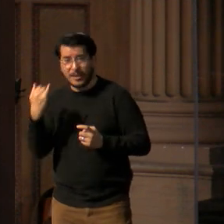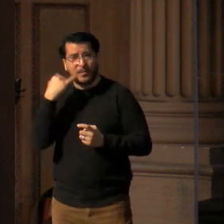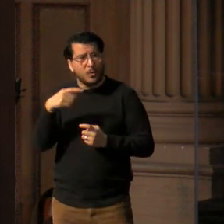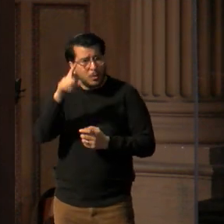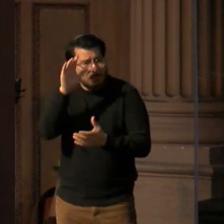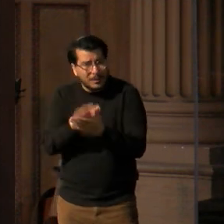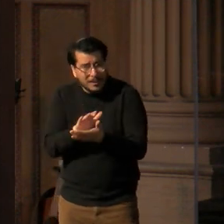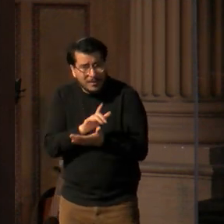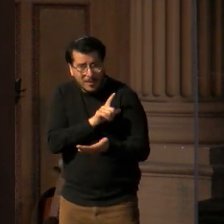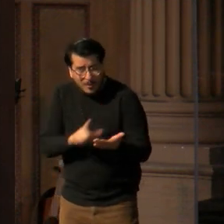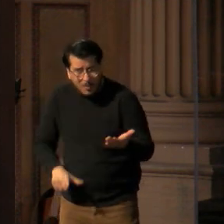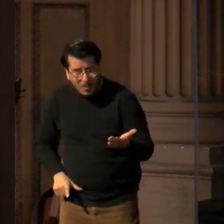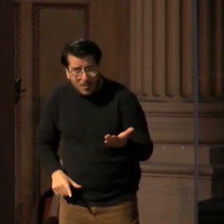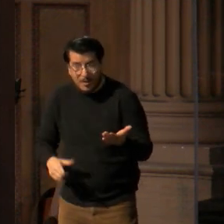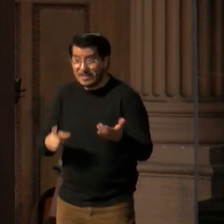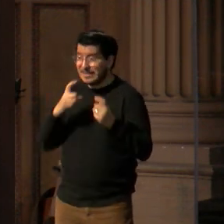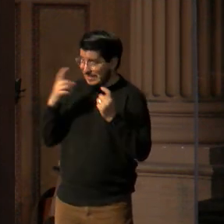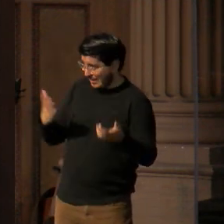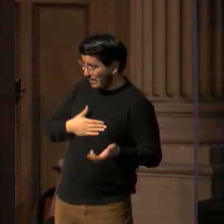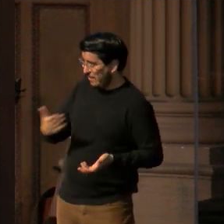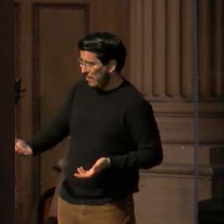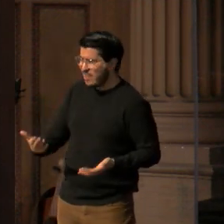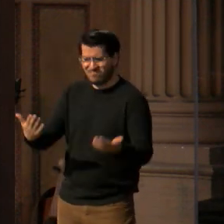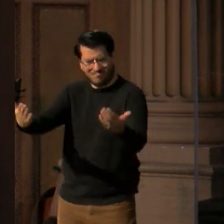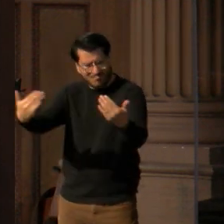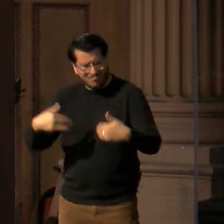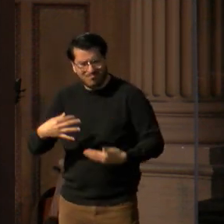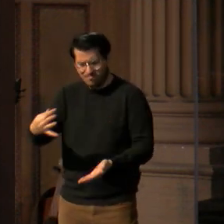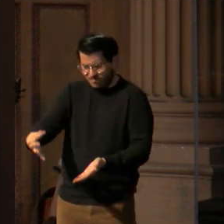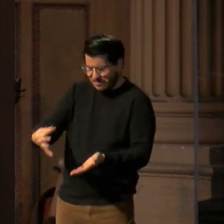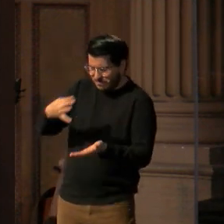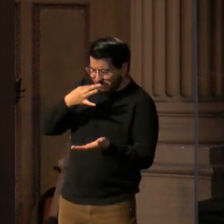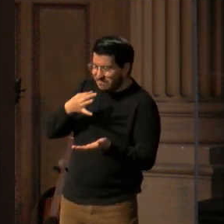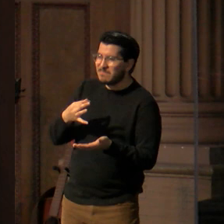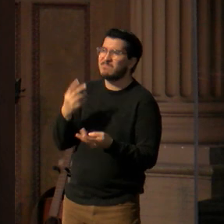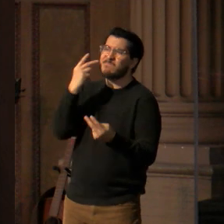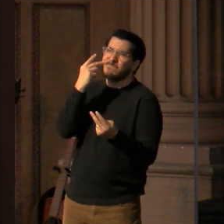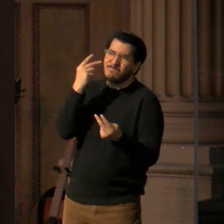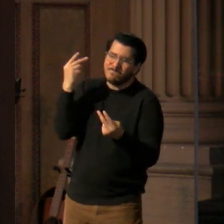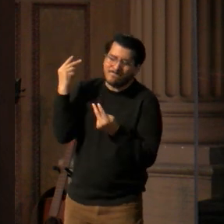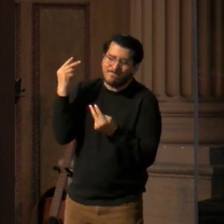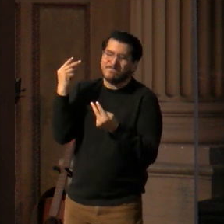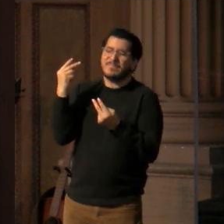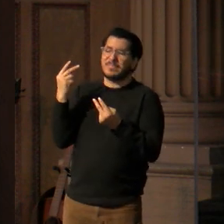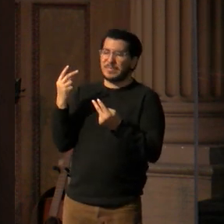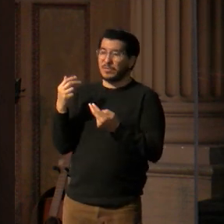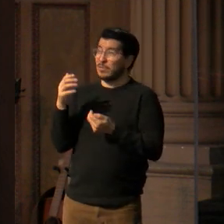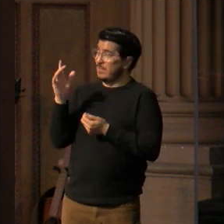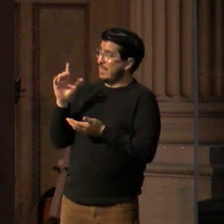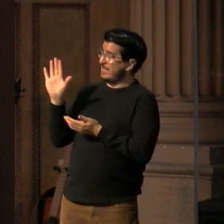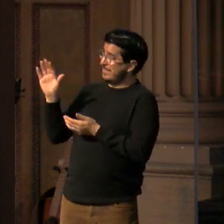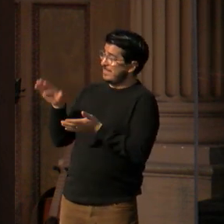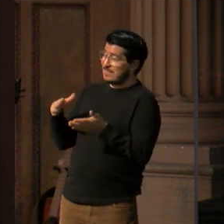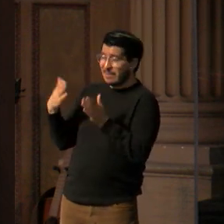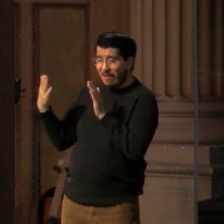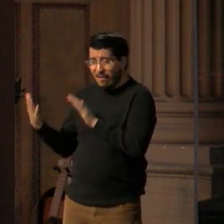and confessed your known sin, you can come and take this supper to show the Lord's death till he comes and to celebrate all that he's done for you.